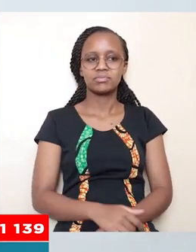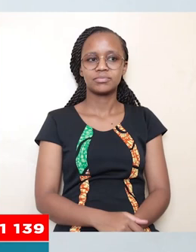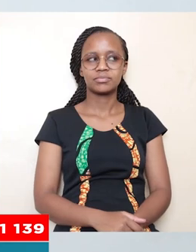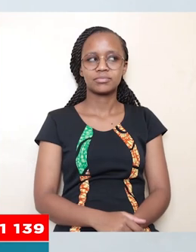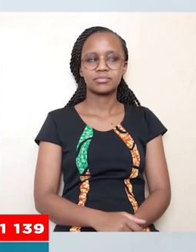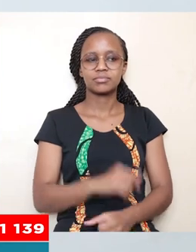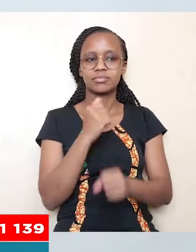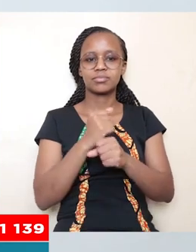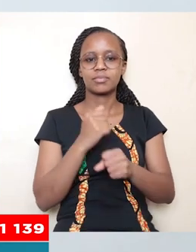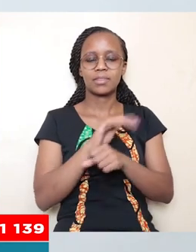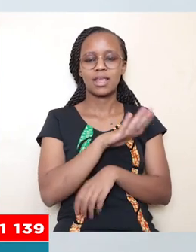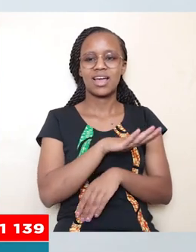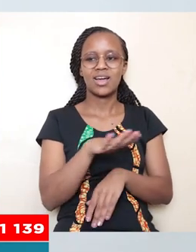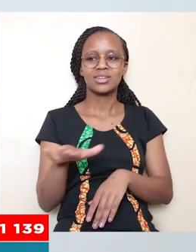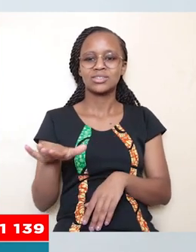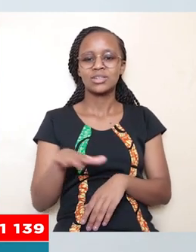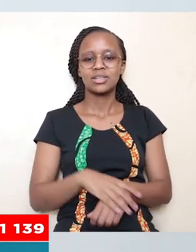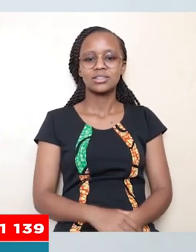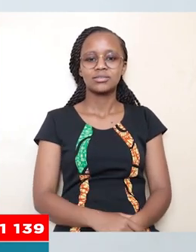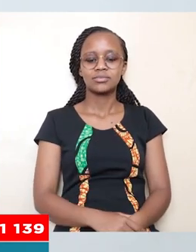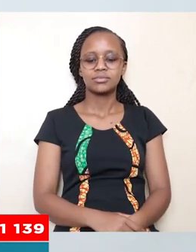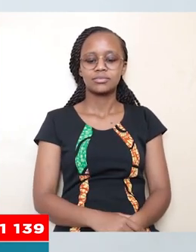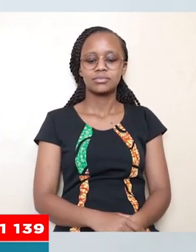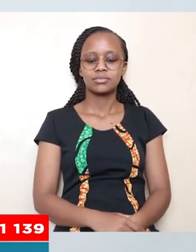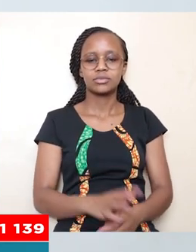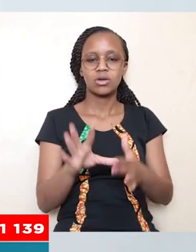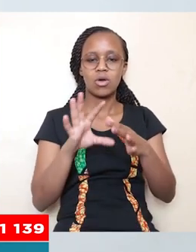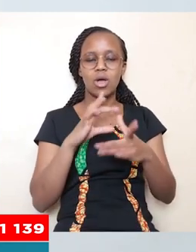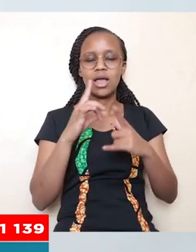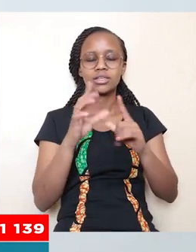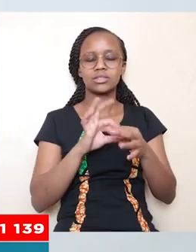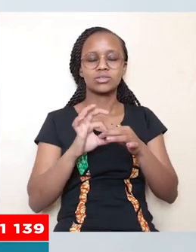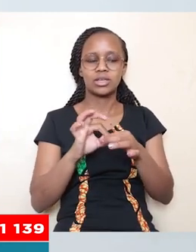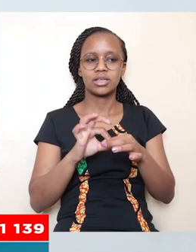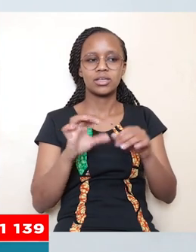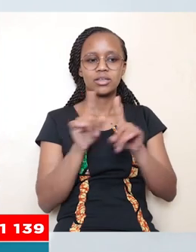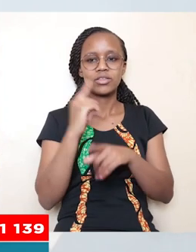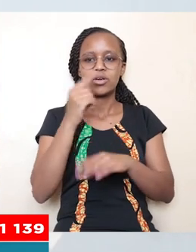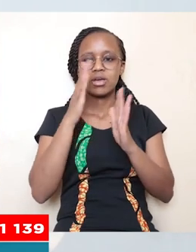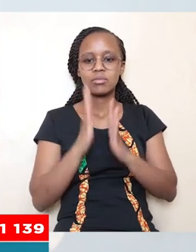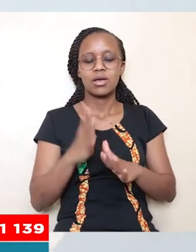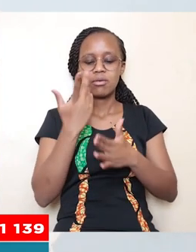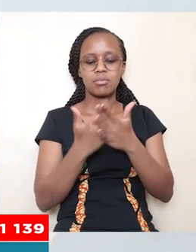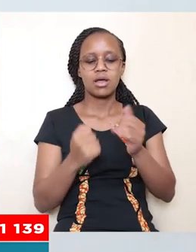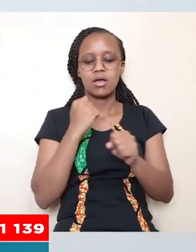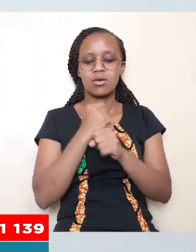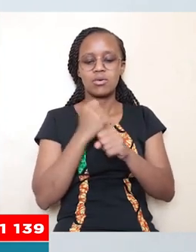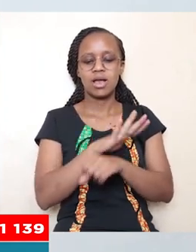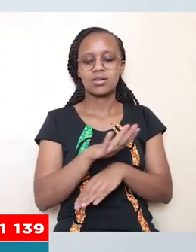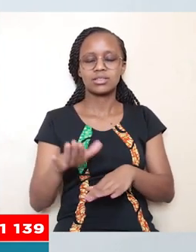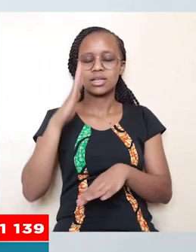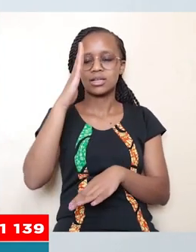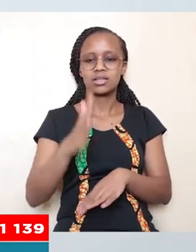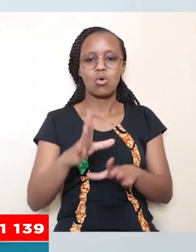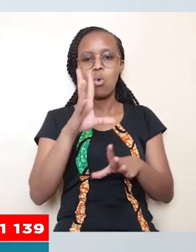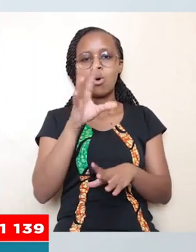It only works horizontally. Are we communicating? And the only person whose blood worked vertically and